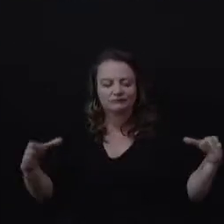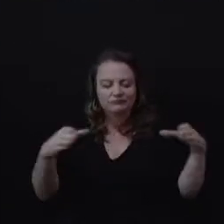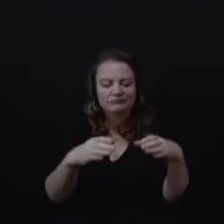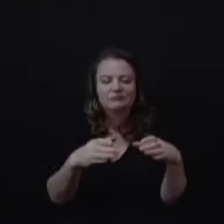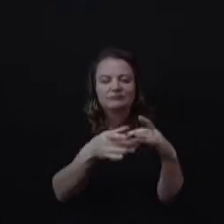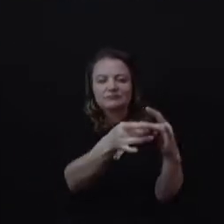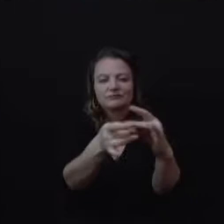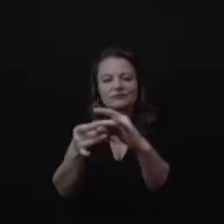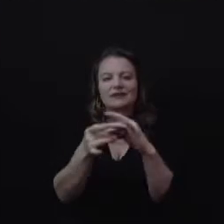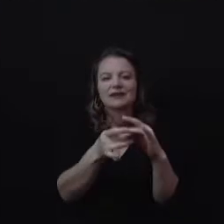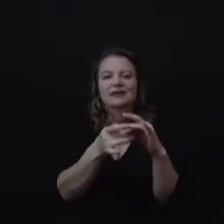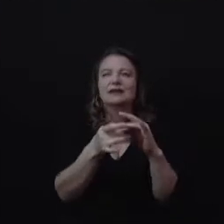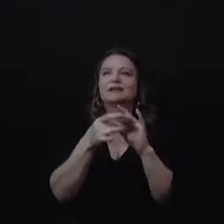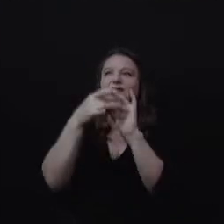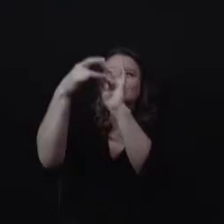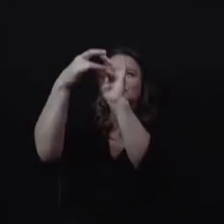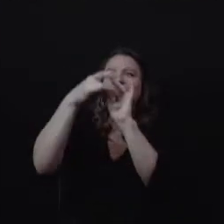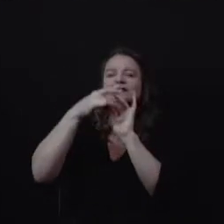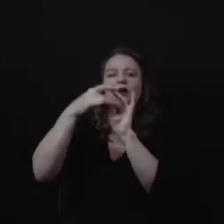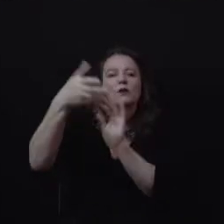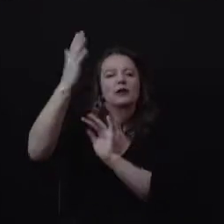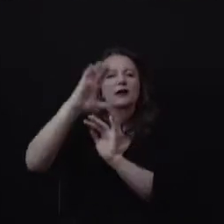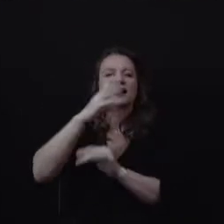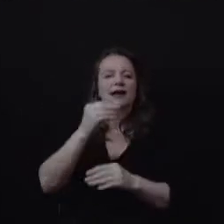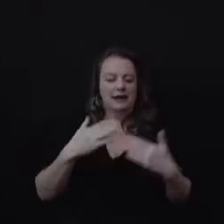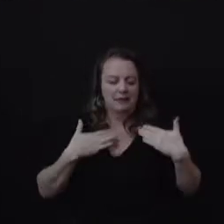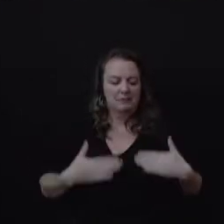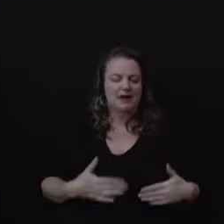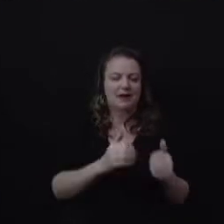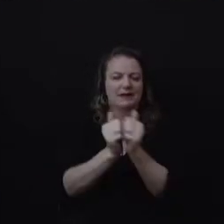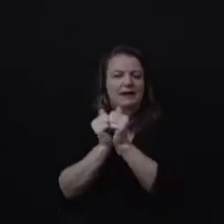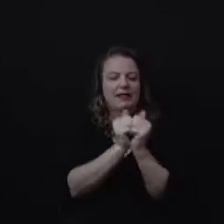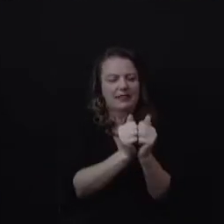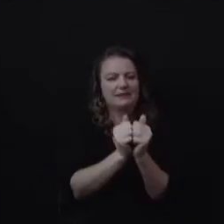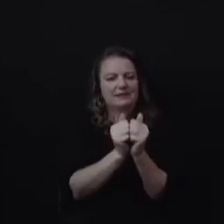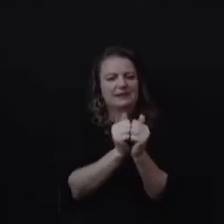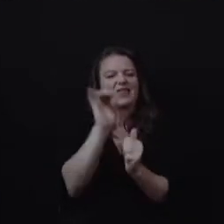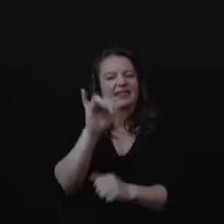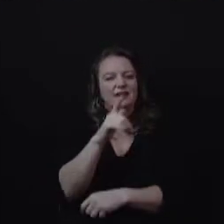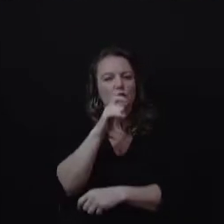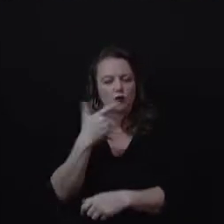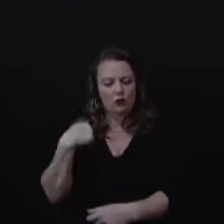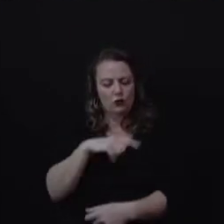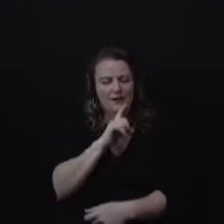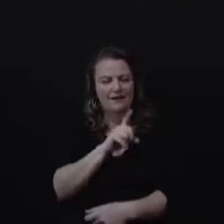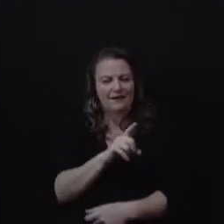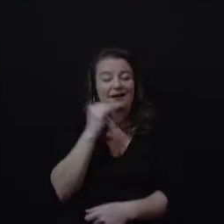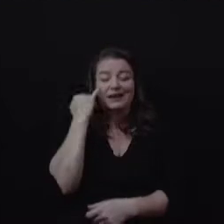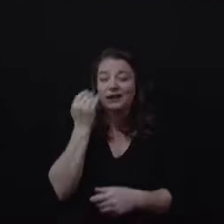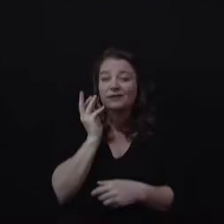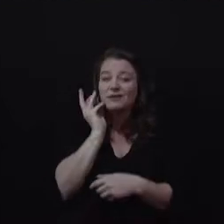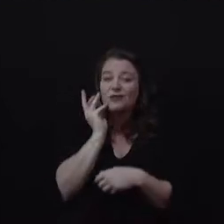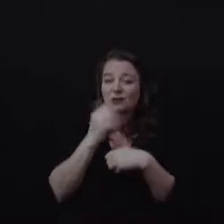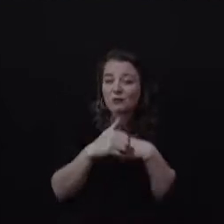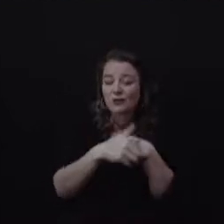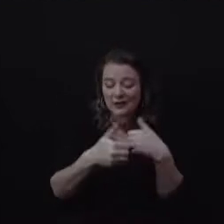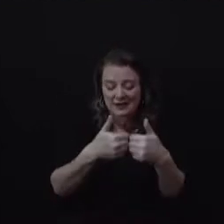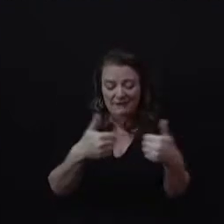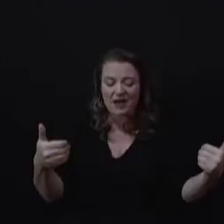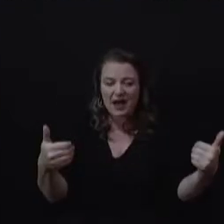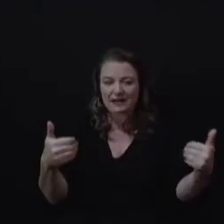another as a body. That's who we are. And if communion is something that divides the church, it's